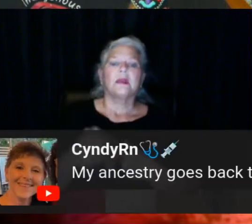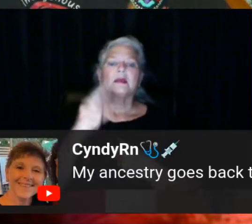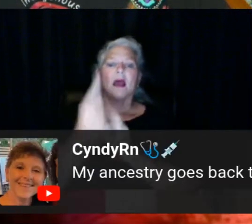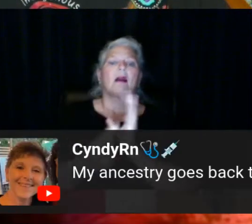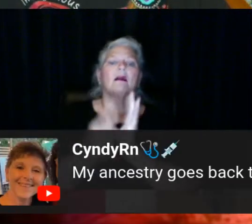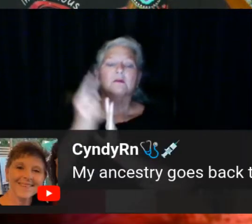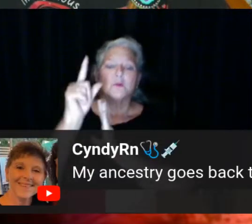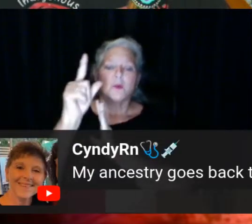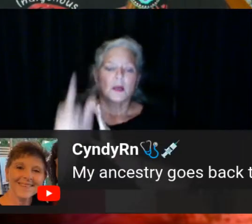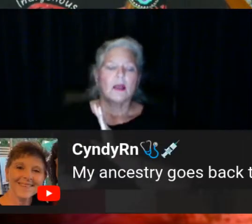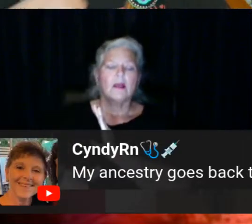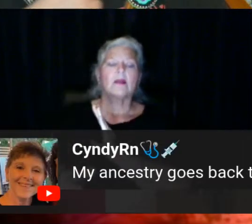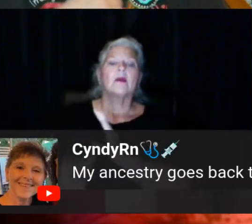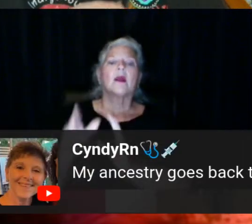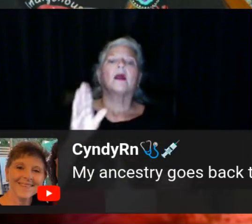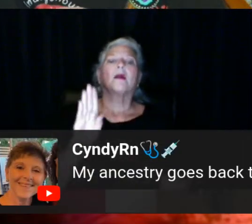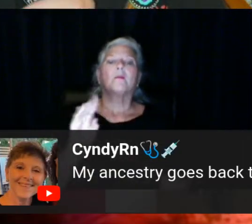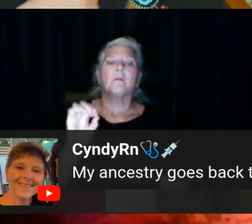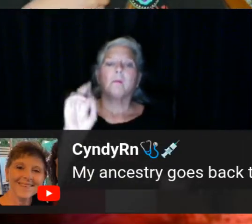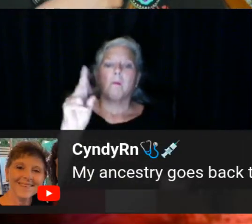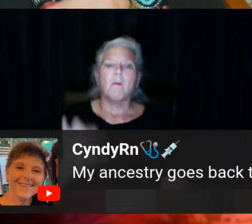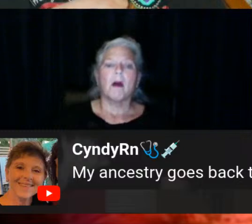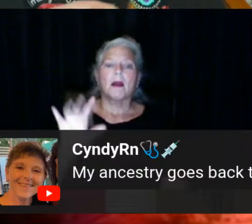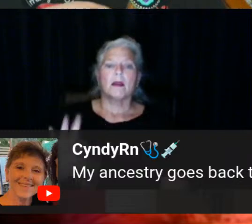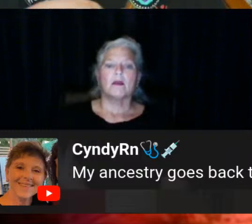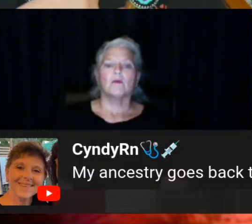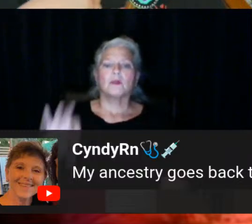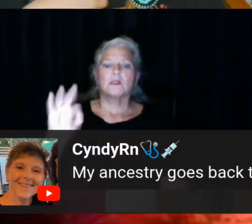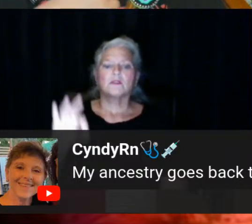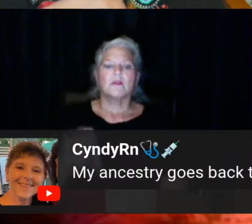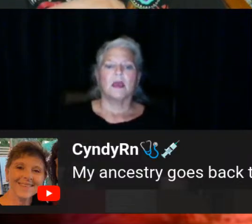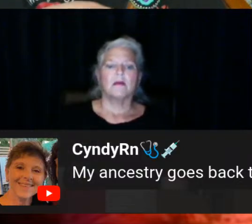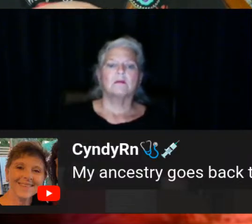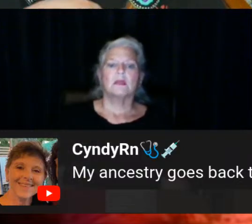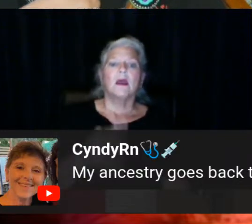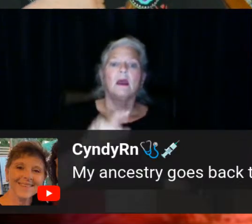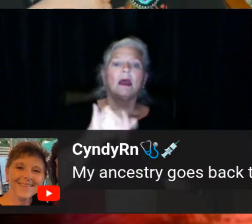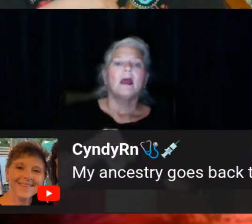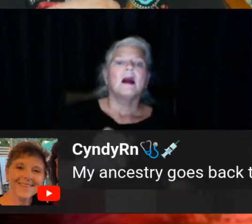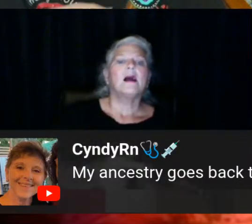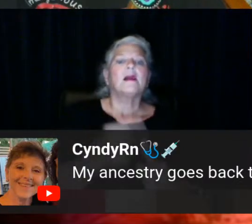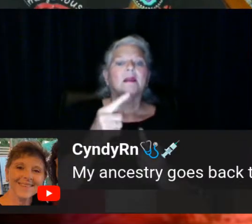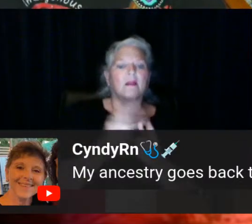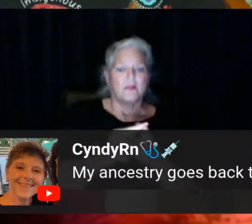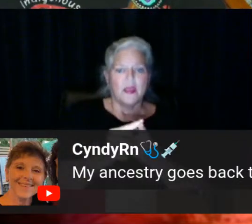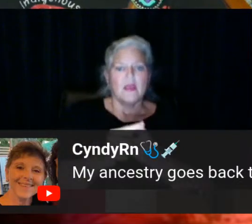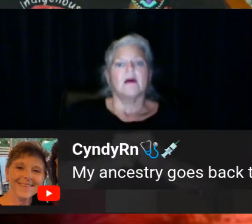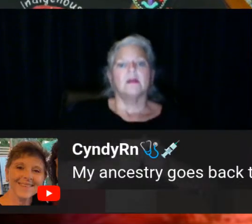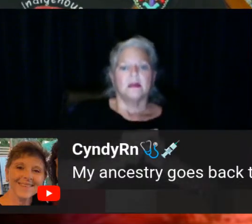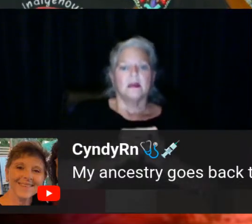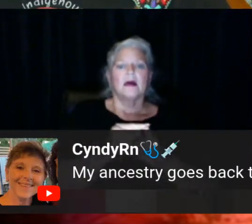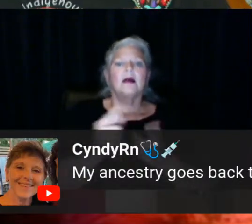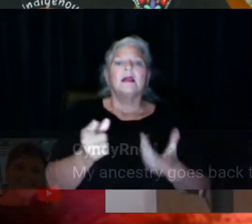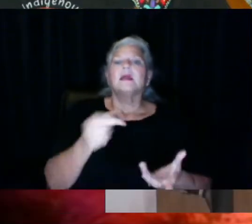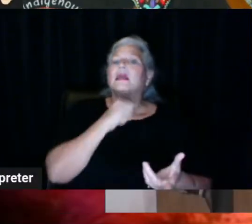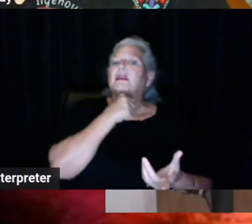Rafferty's response was, it wouldn't have made a difference to his survival. Instead of owning this failure,